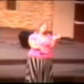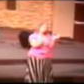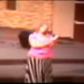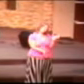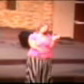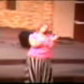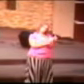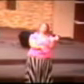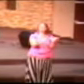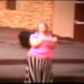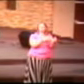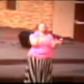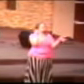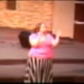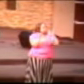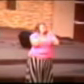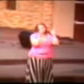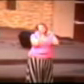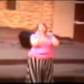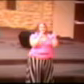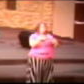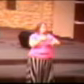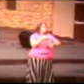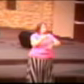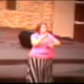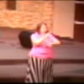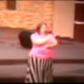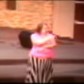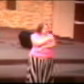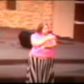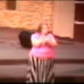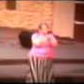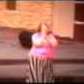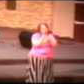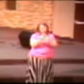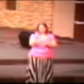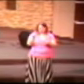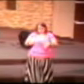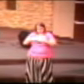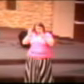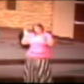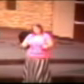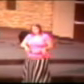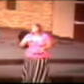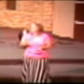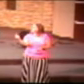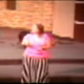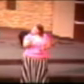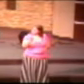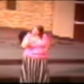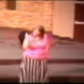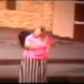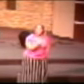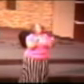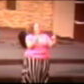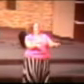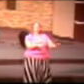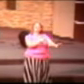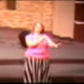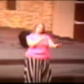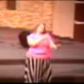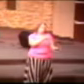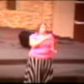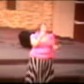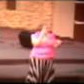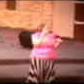over and over again. If I'm by a hospital bed or if I'm at someone's house, it always, always happens. Pat, I